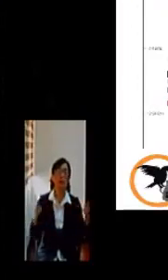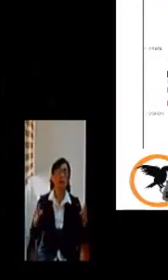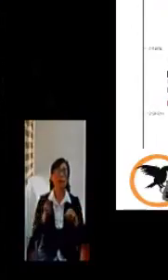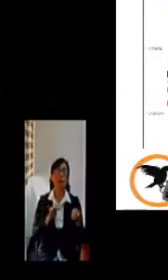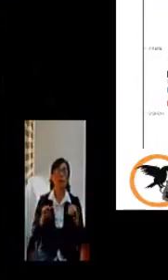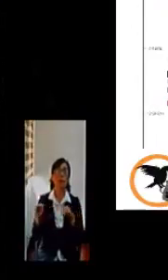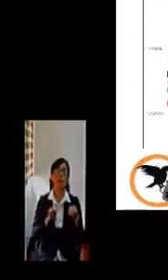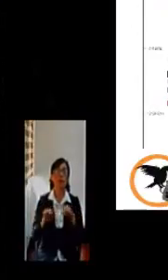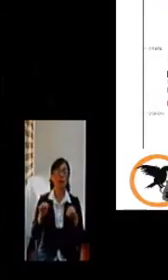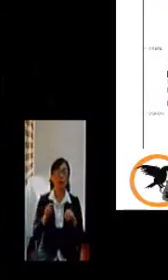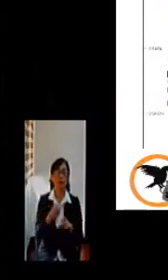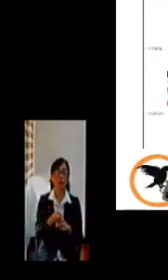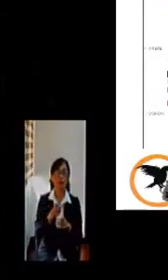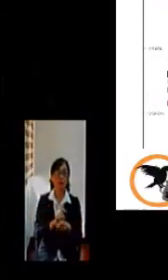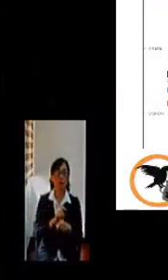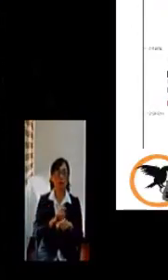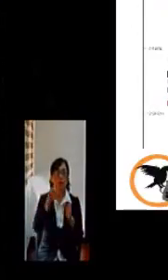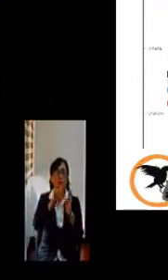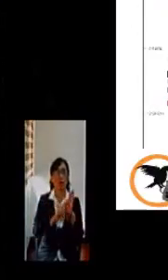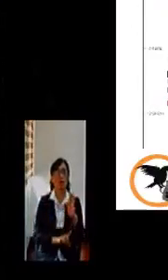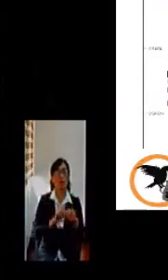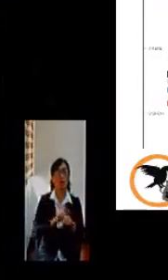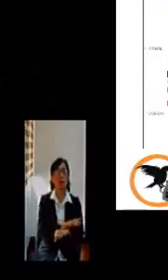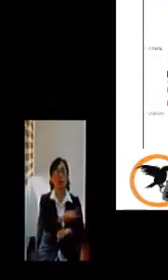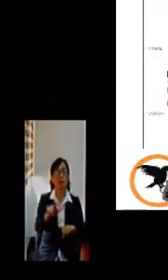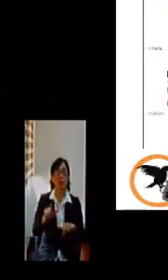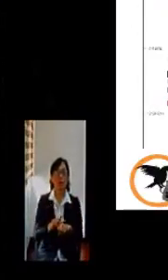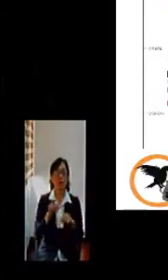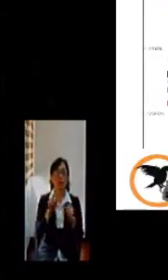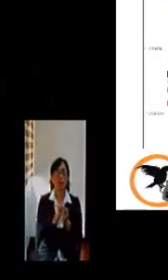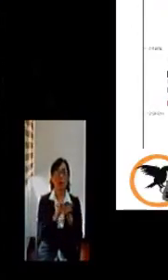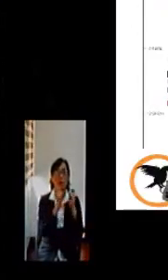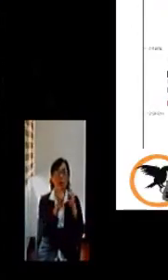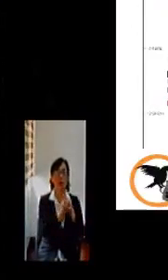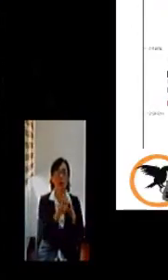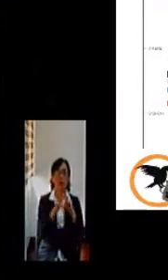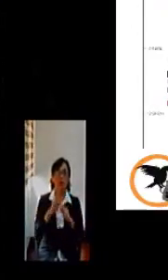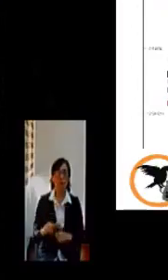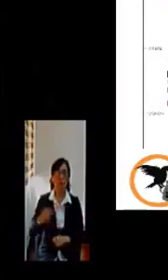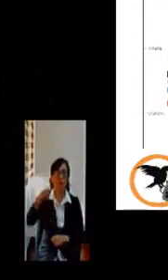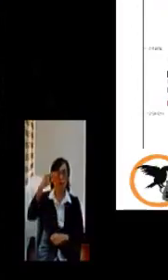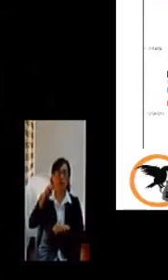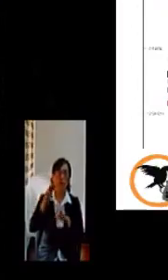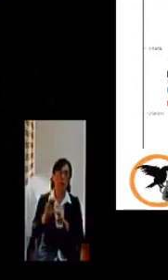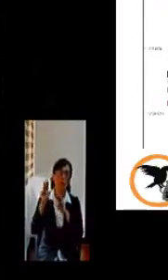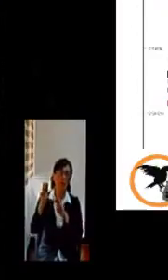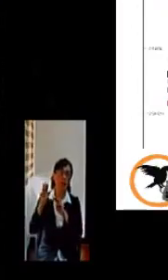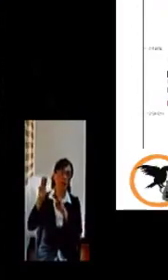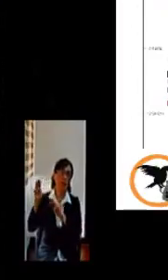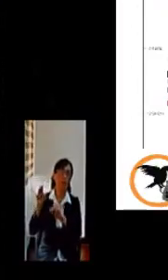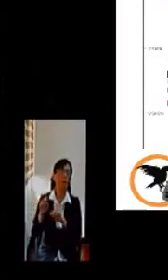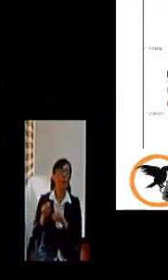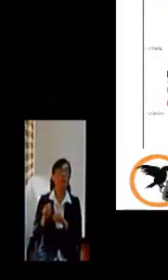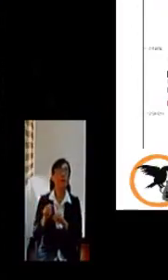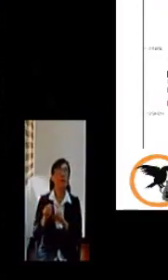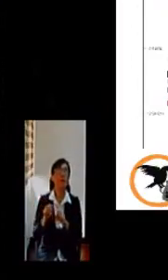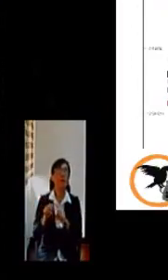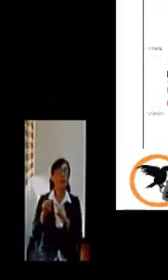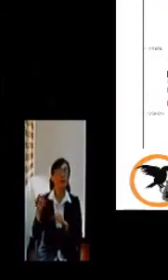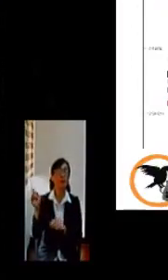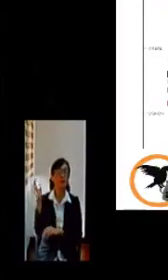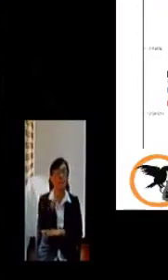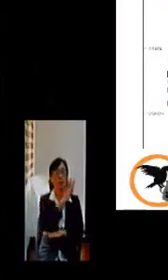from the lowland. It has shifted to high elevation. This is attributed to the severe loss of forest, of